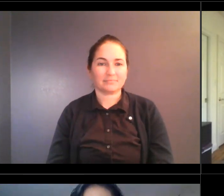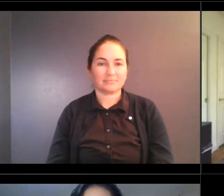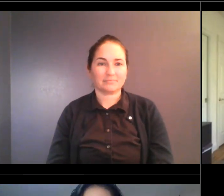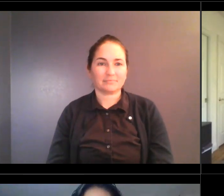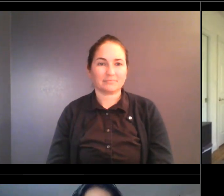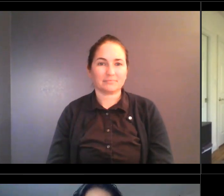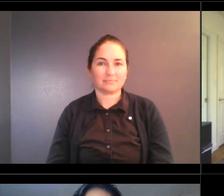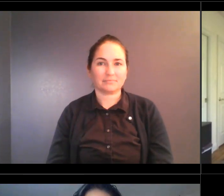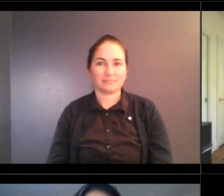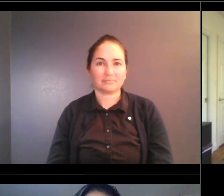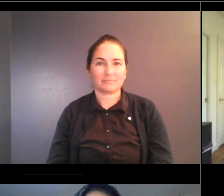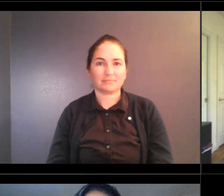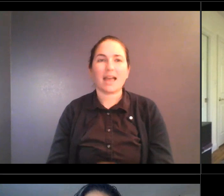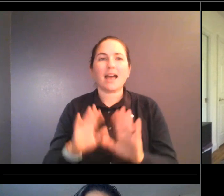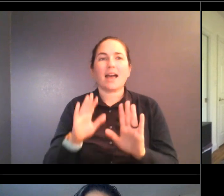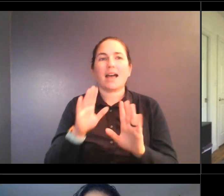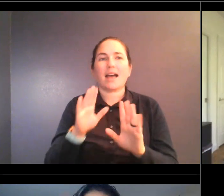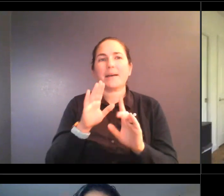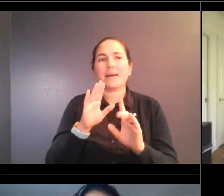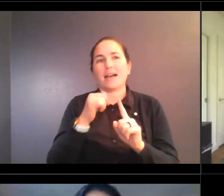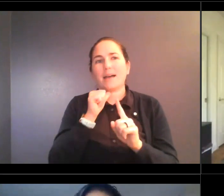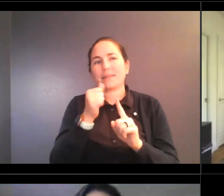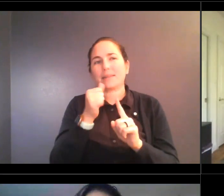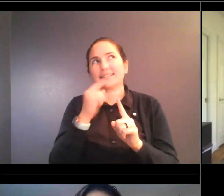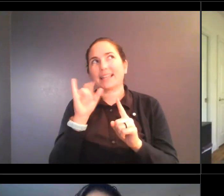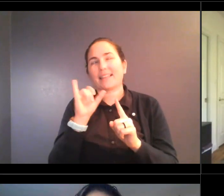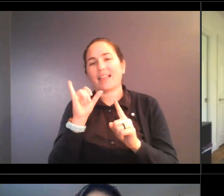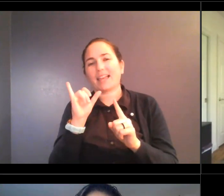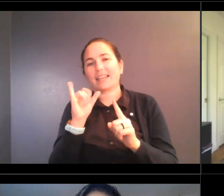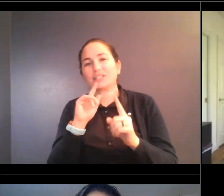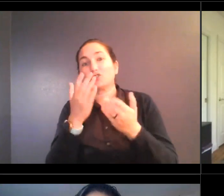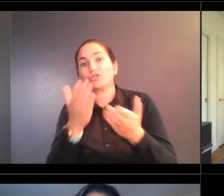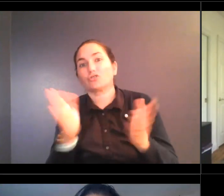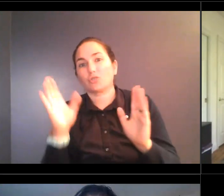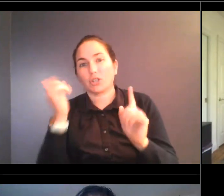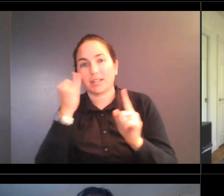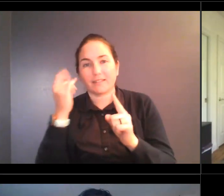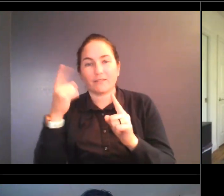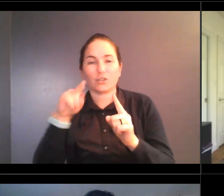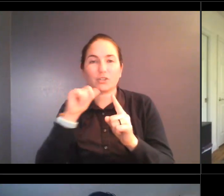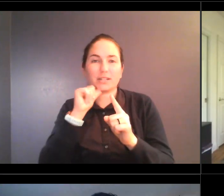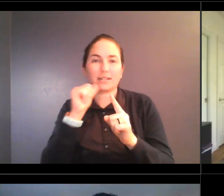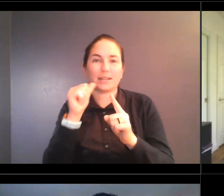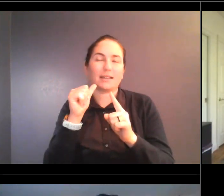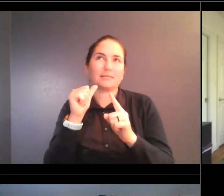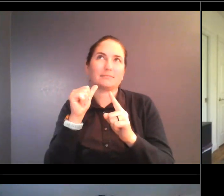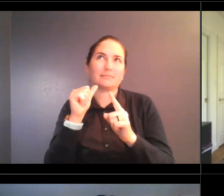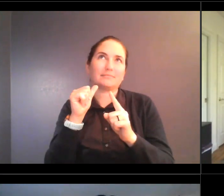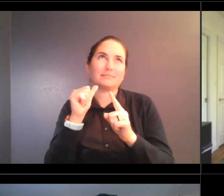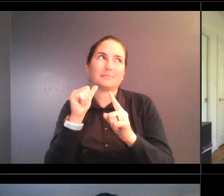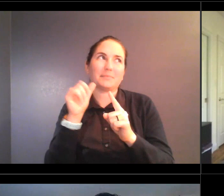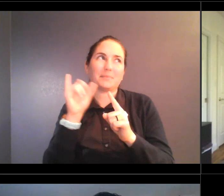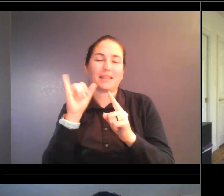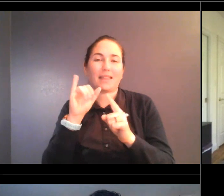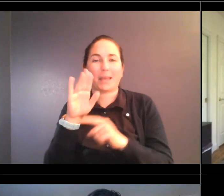This isn't to say, I don't want to say like, in general, if you're not being a